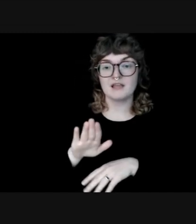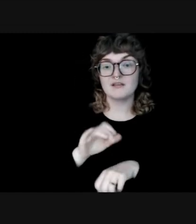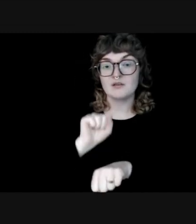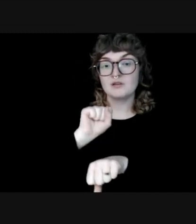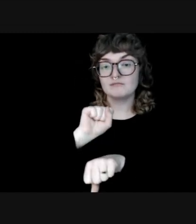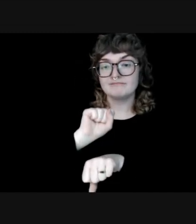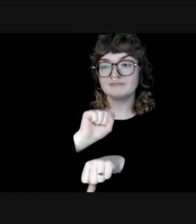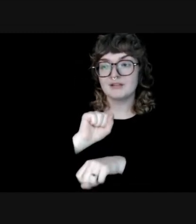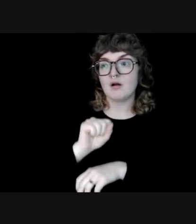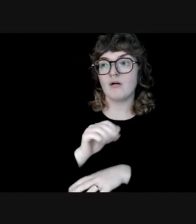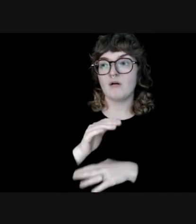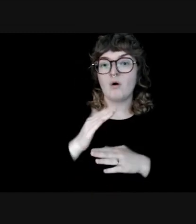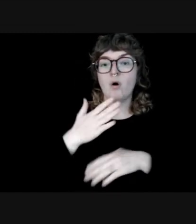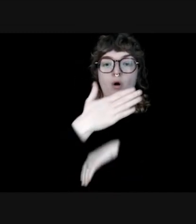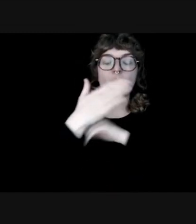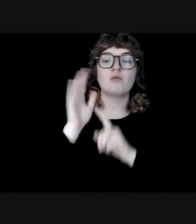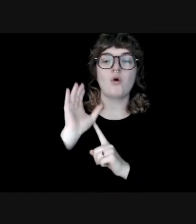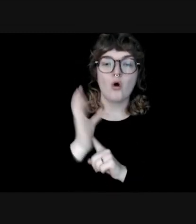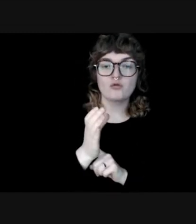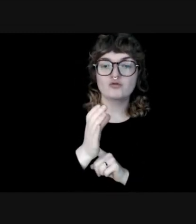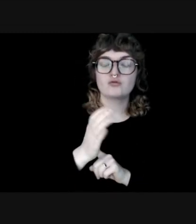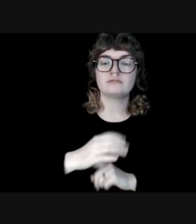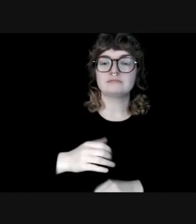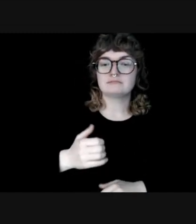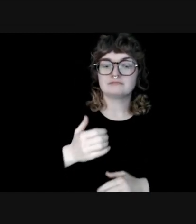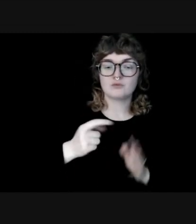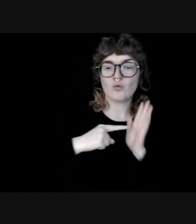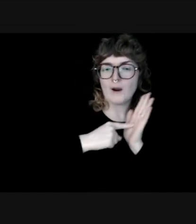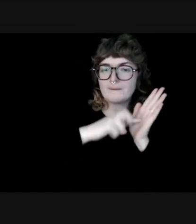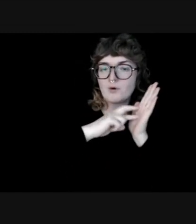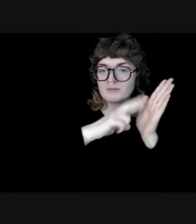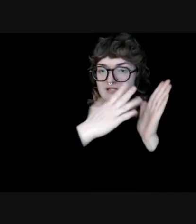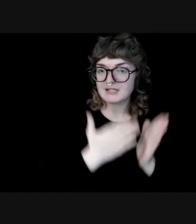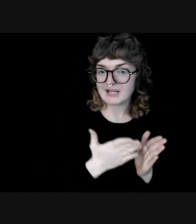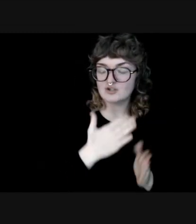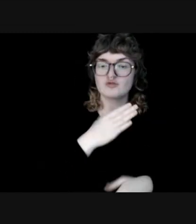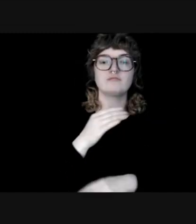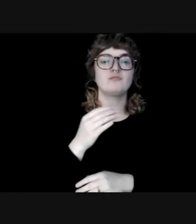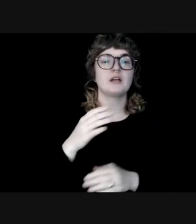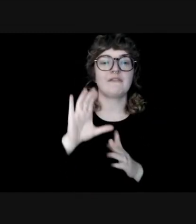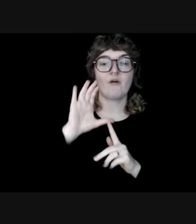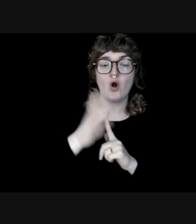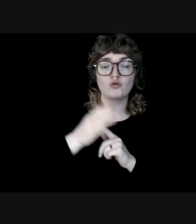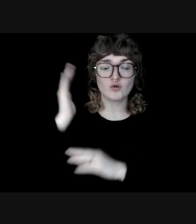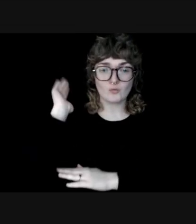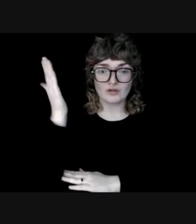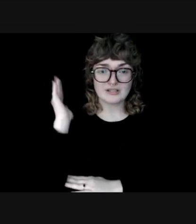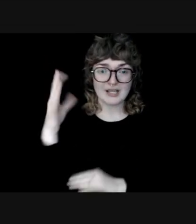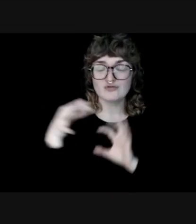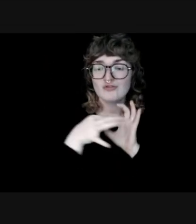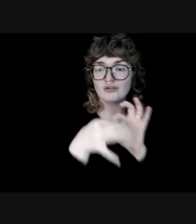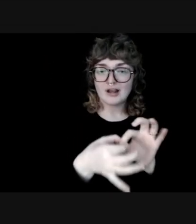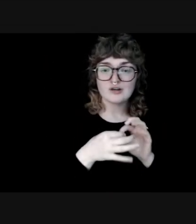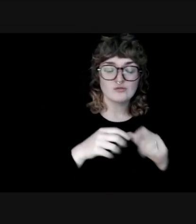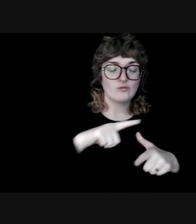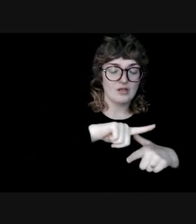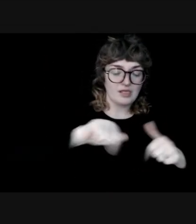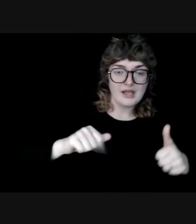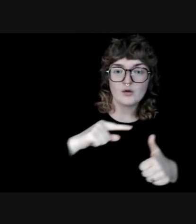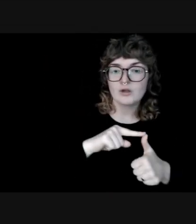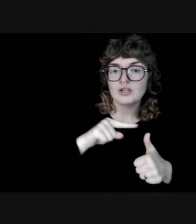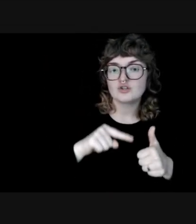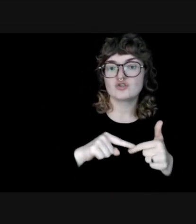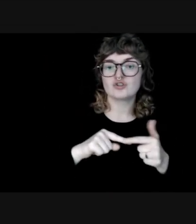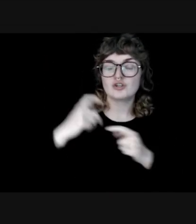ambassador of the Pocomoke Indian Nation, will give a presentation about his work recording the oral histories, lifeways, traditions, and